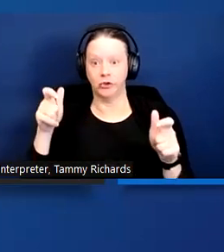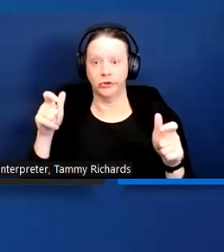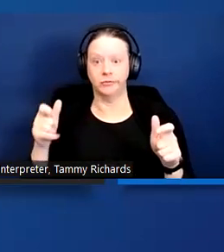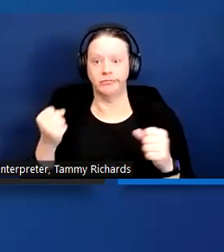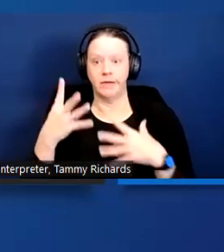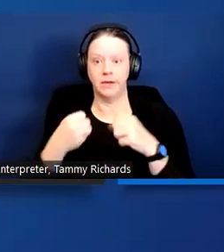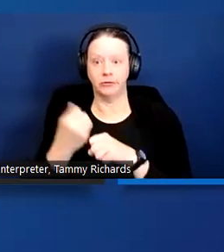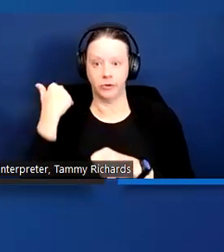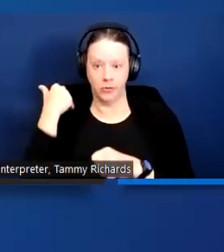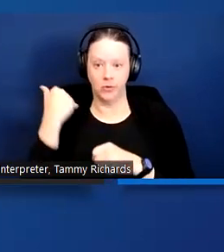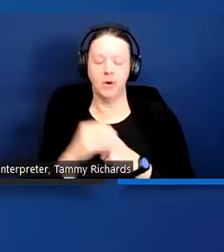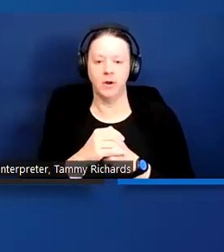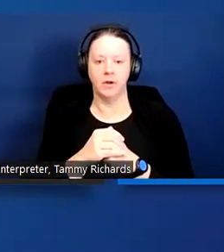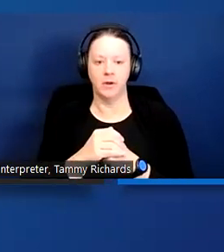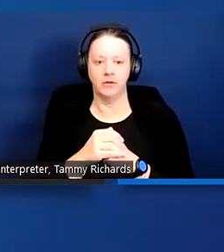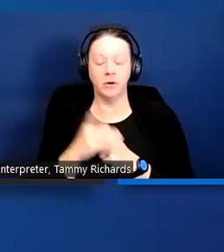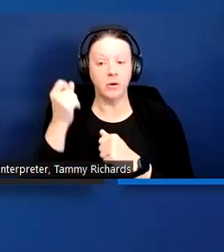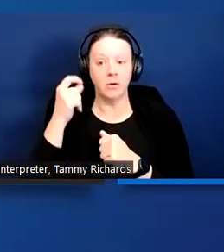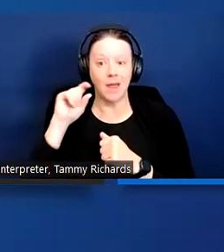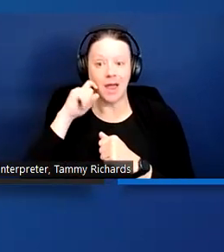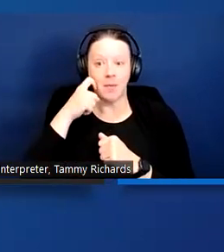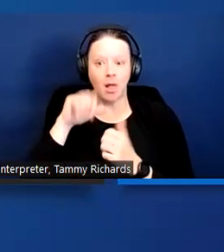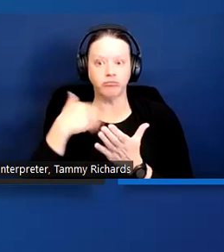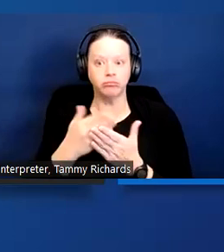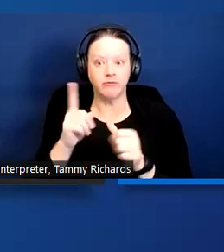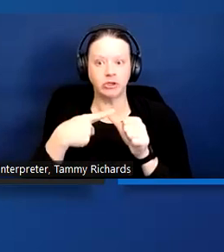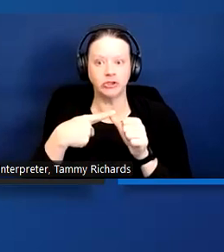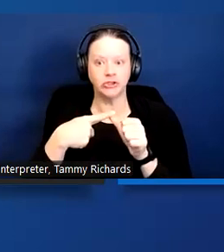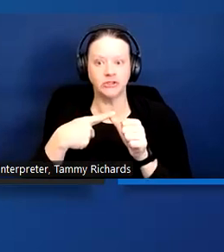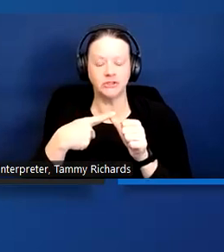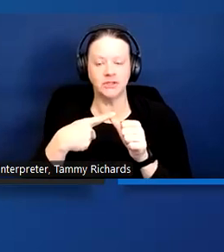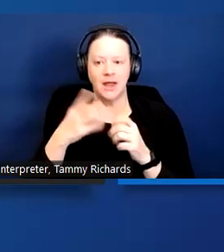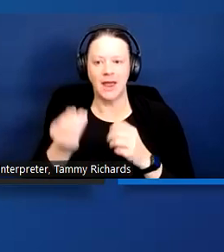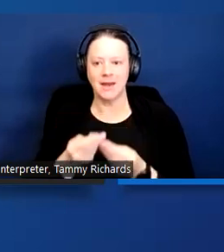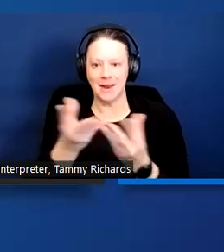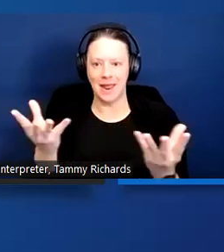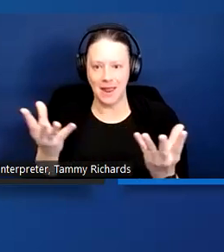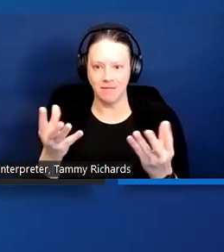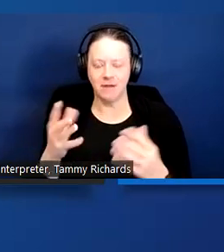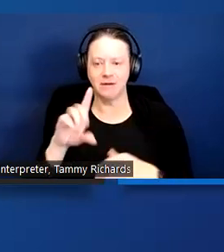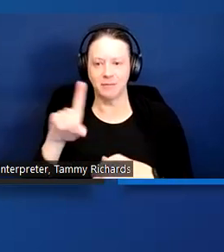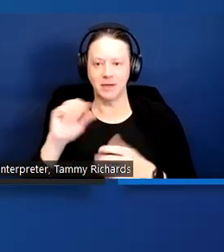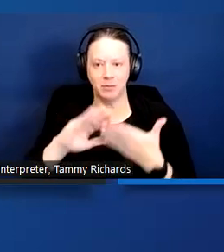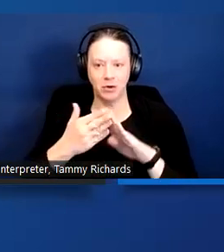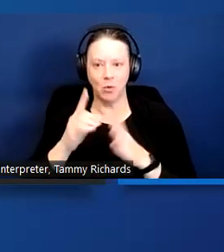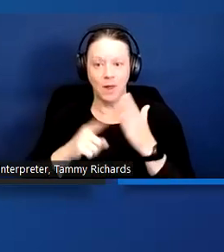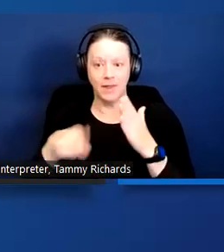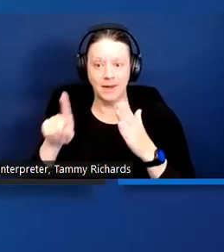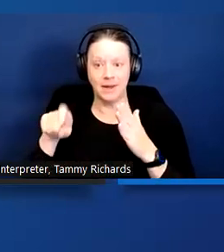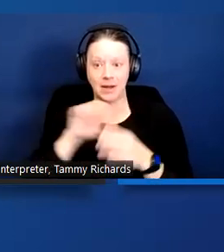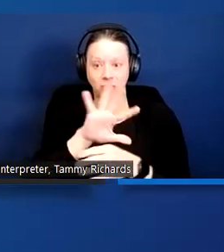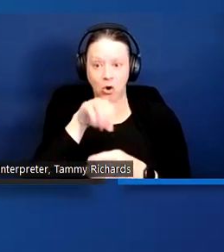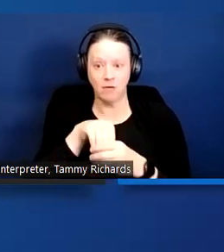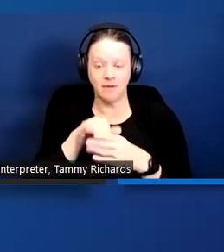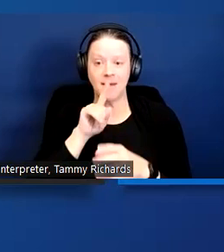So the fact that Apple got there first and gave them what they needed as part of the actual product, they